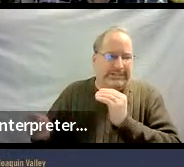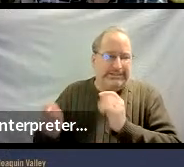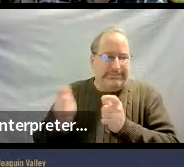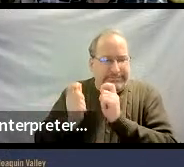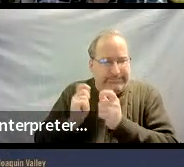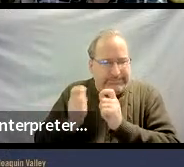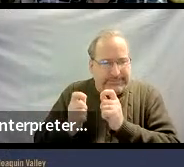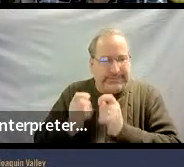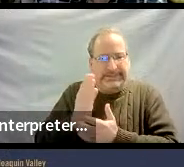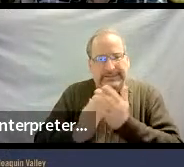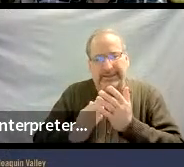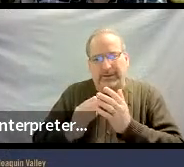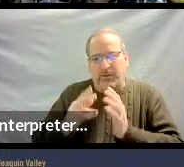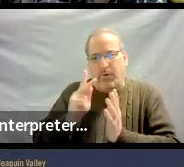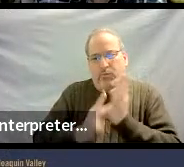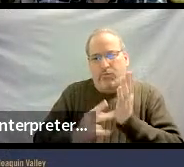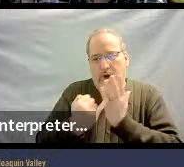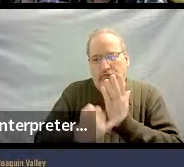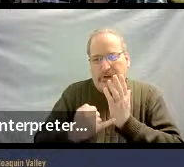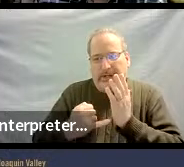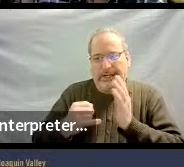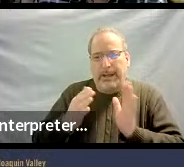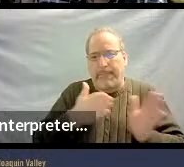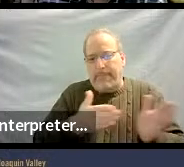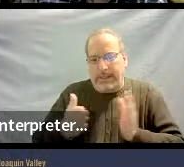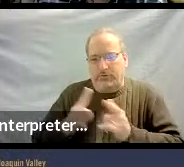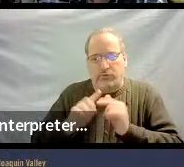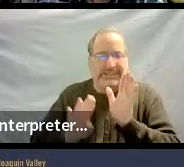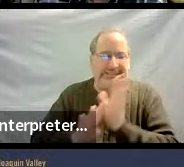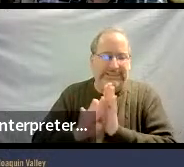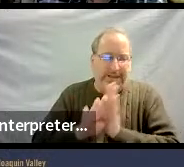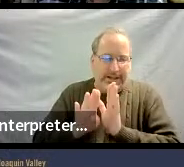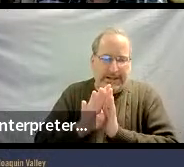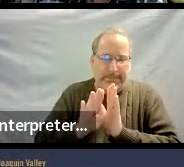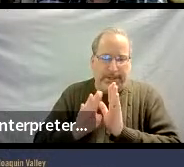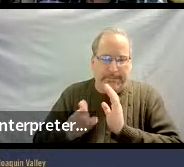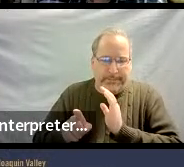called project plans to be developed. Things that aren't